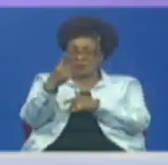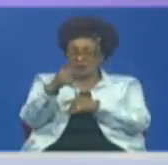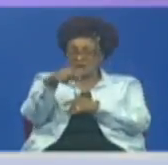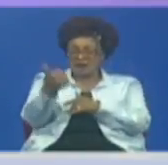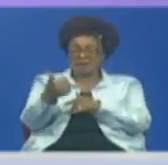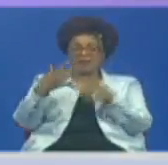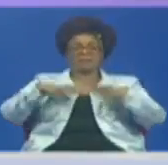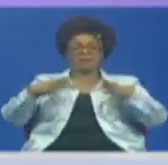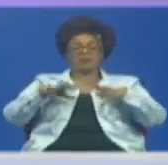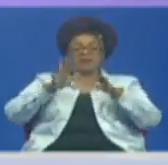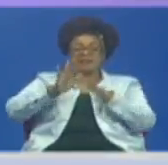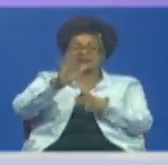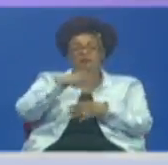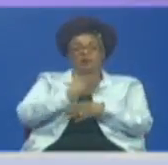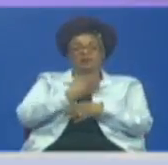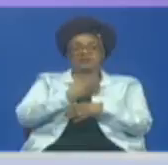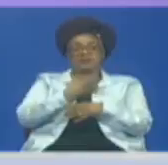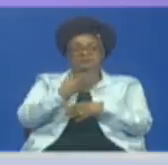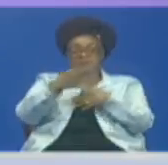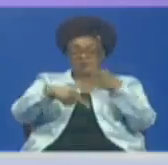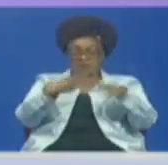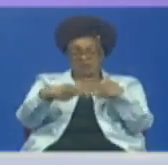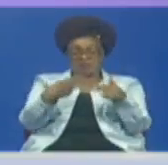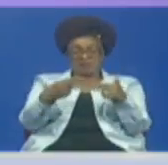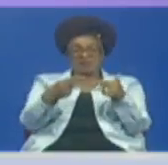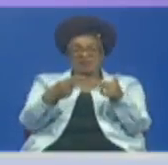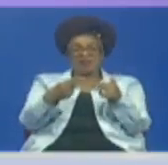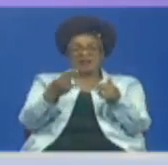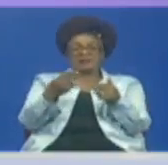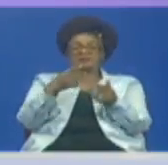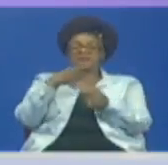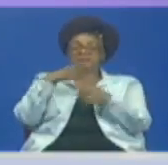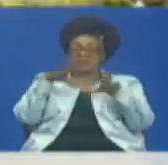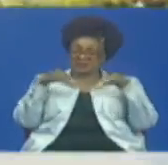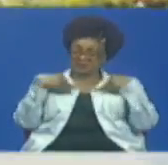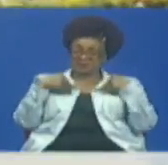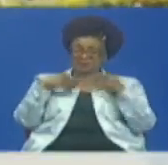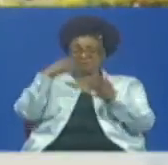owns. Kipsang pleaded guilty and was released after paying a fine.